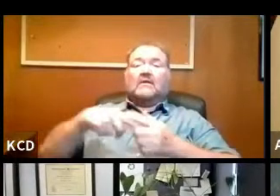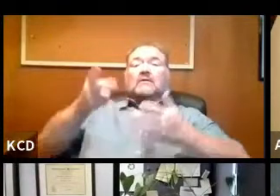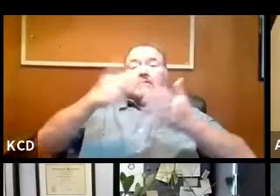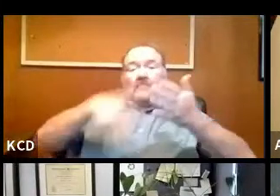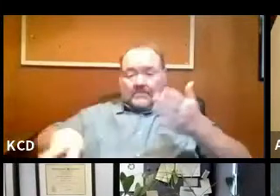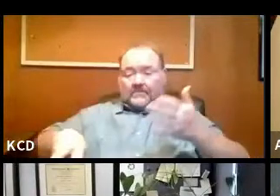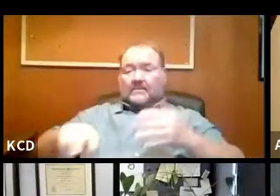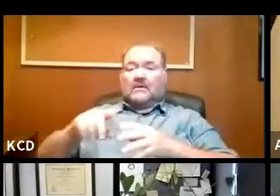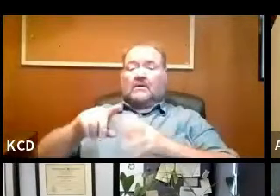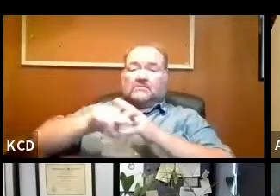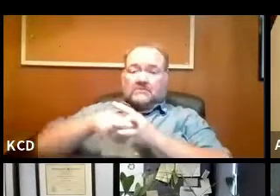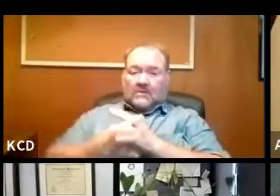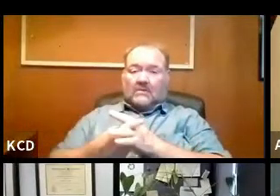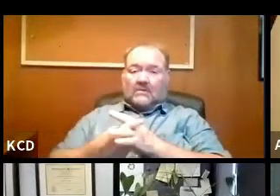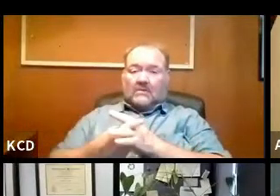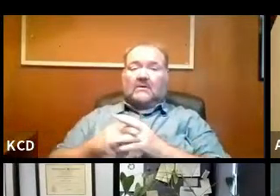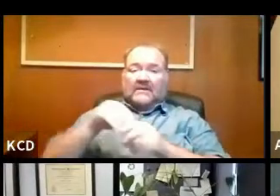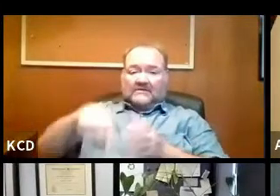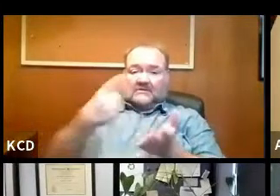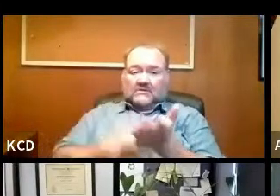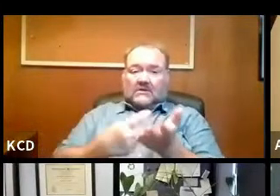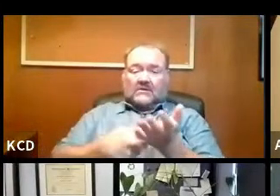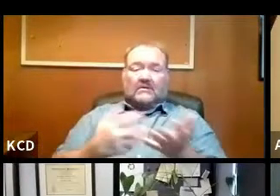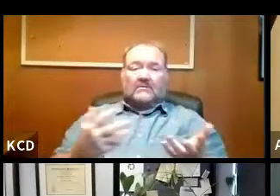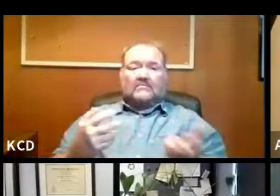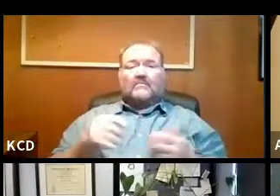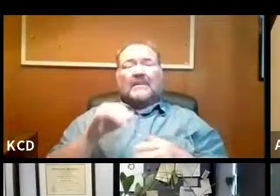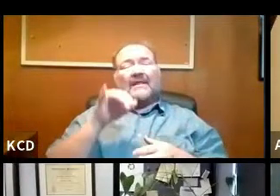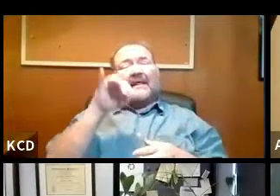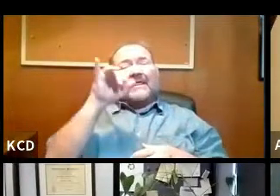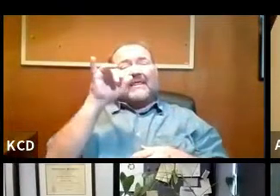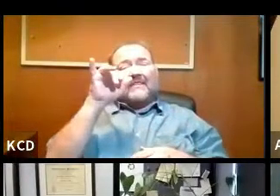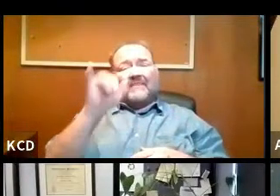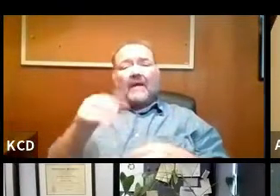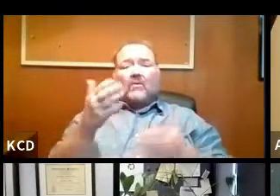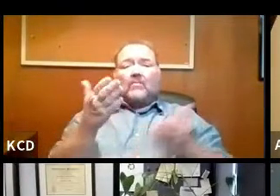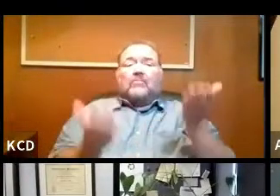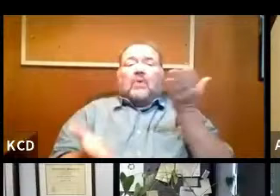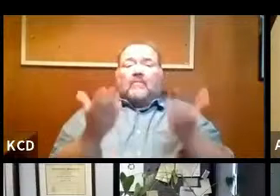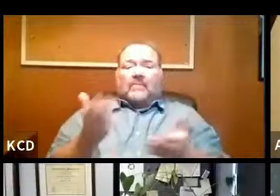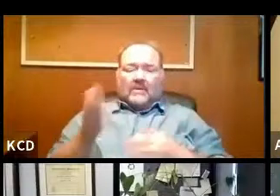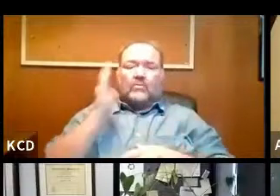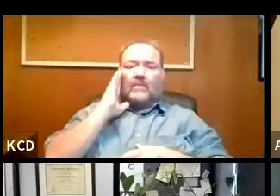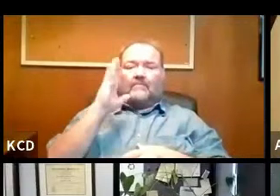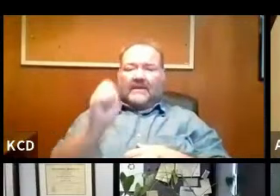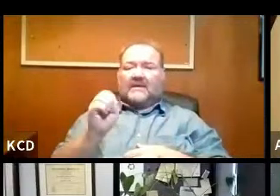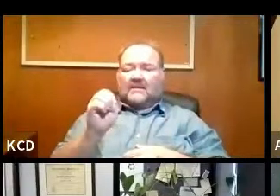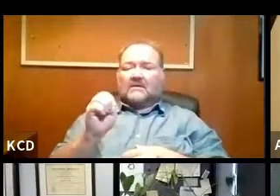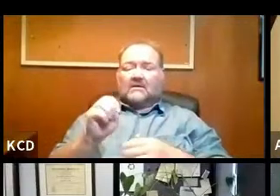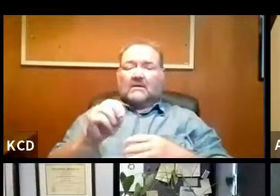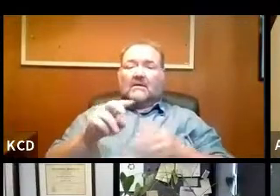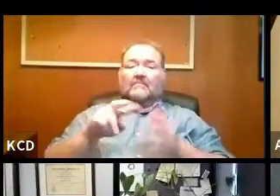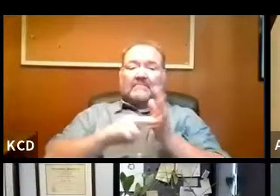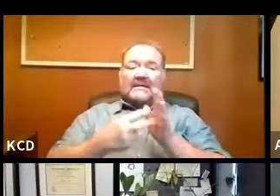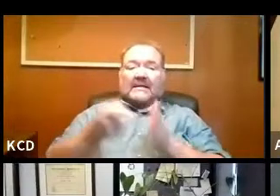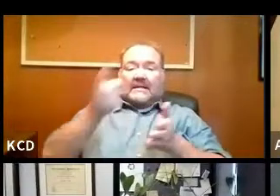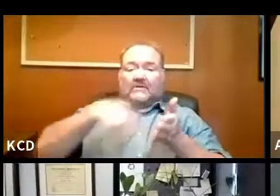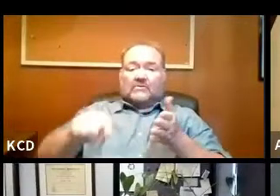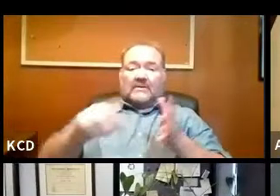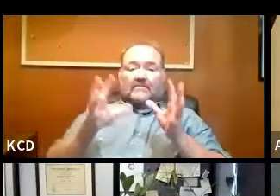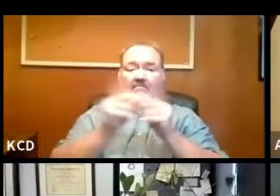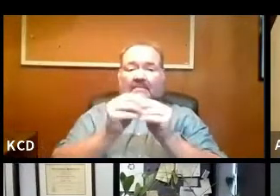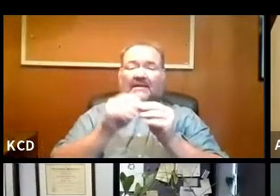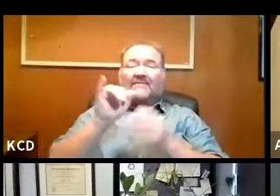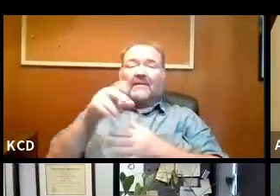discussion? That we can do, that would probably, that'd be what would be implied, is that next week's meeting, which would